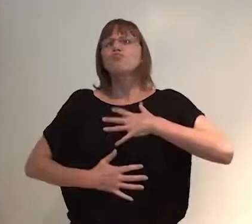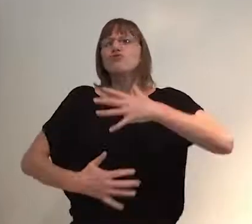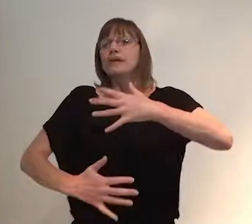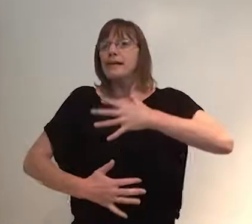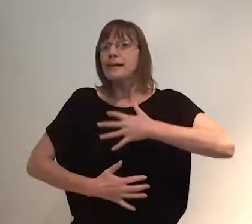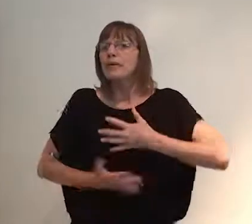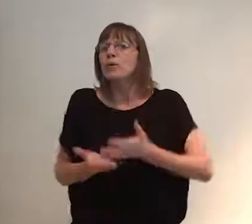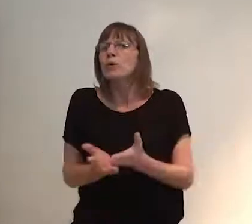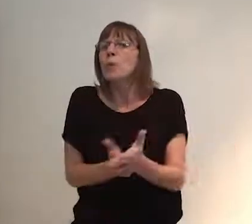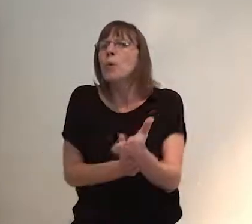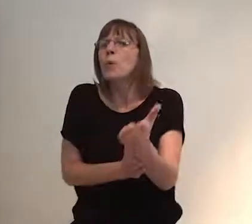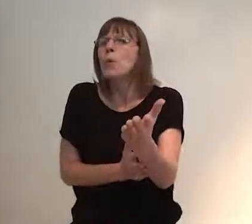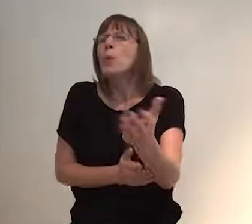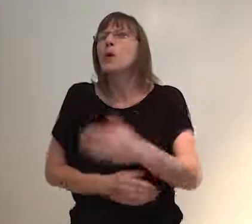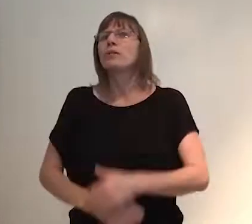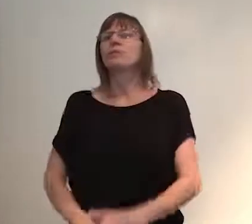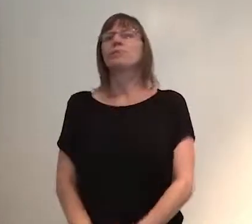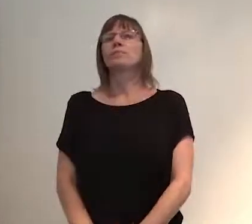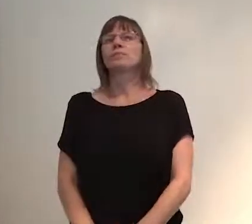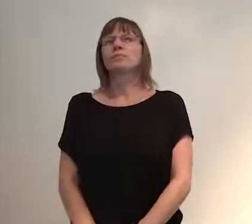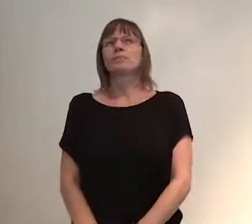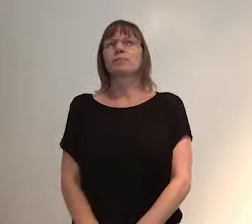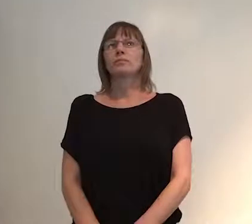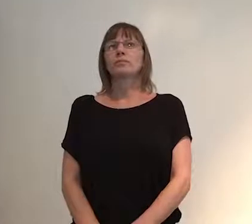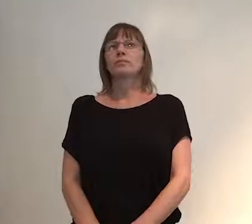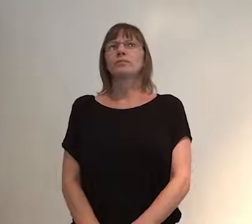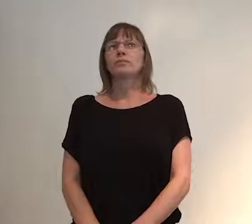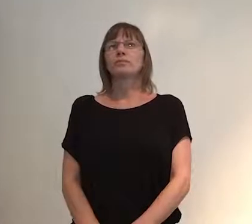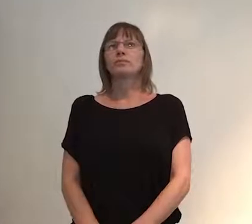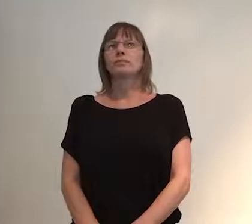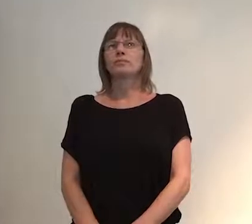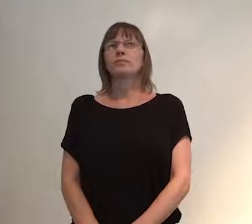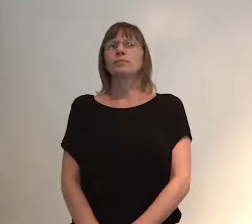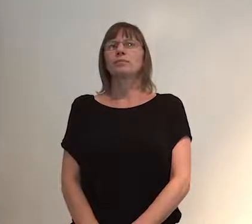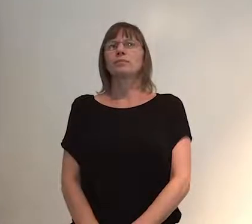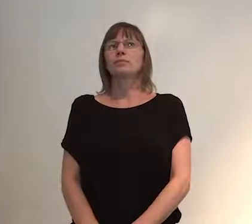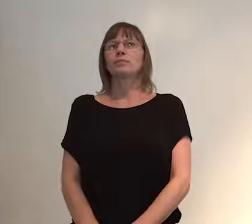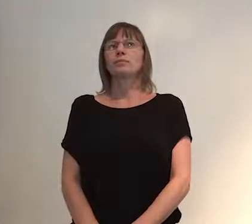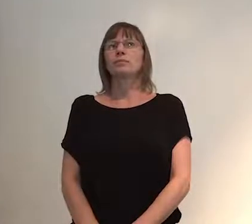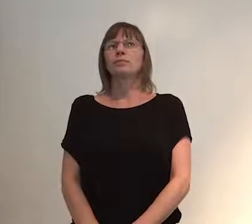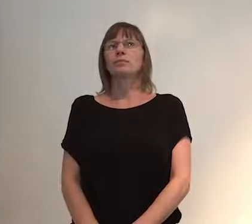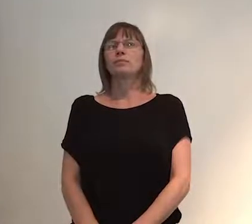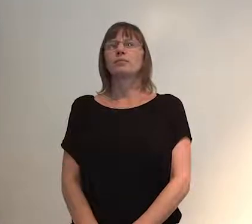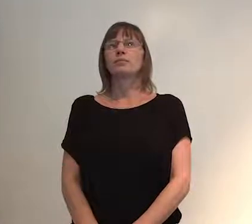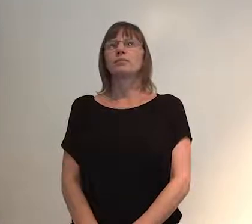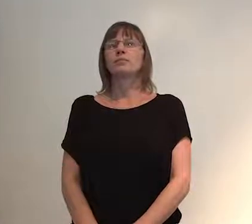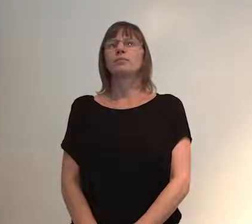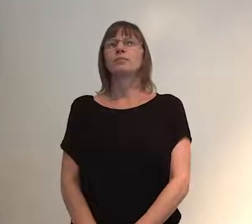Exhaling, coming forward, inhaling, coming back. Just like a dolphin.